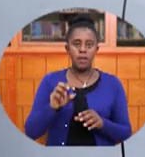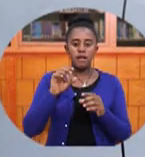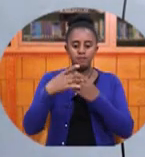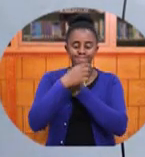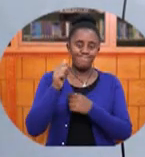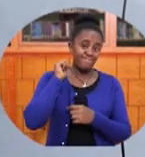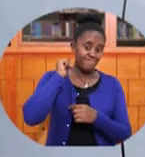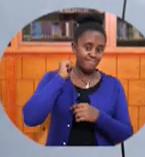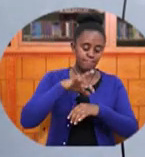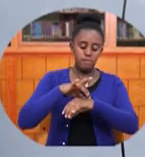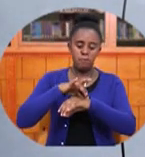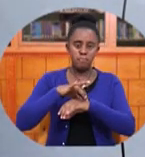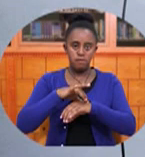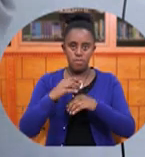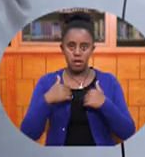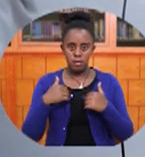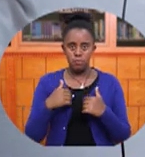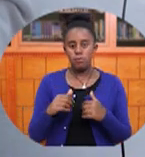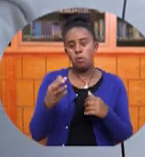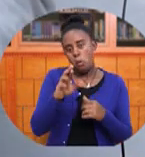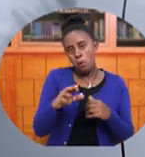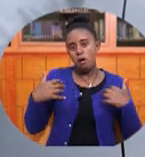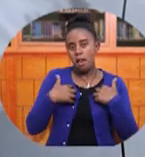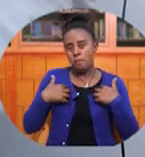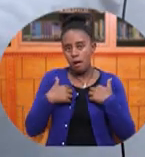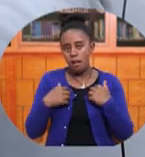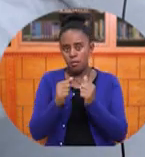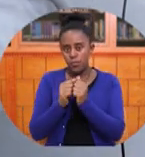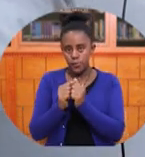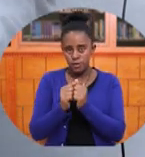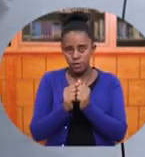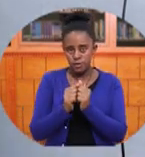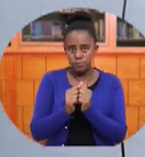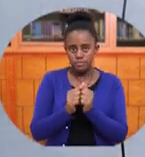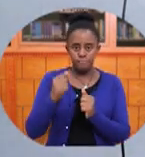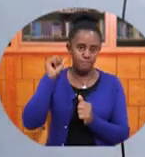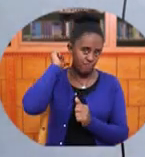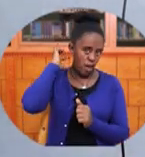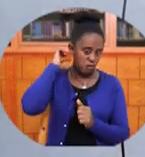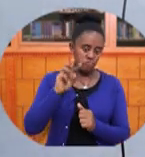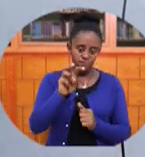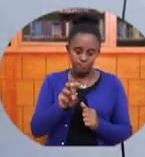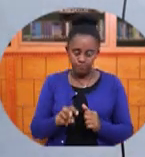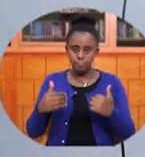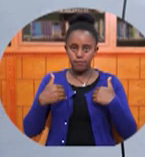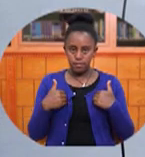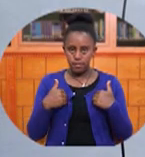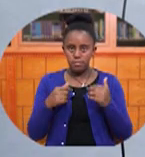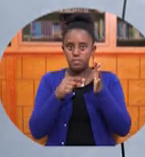animal those have a backbone or animal with vertebral column. For